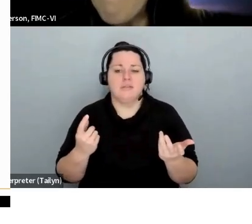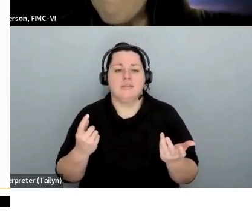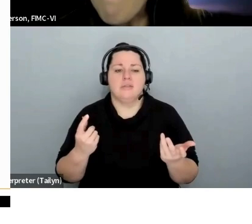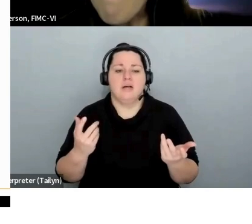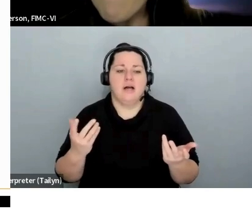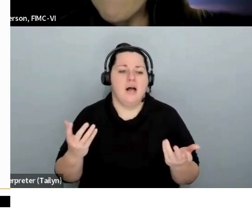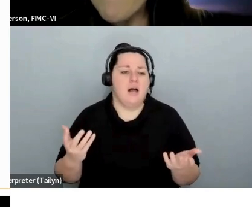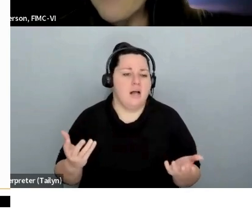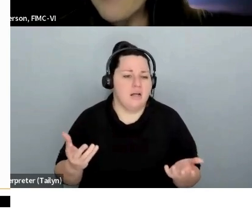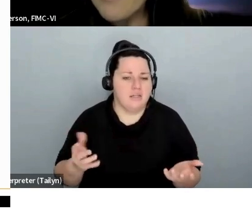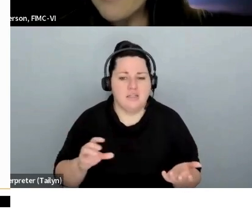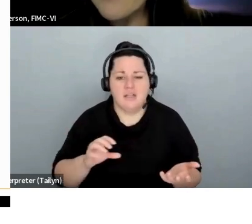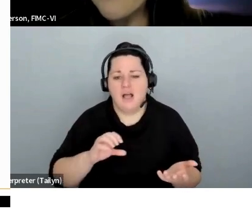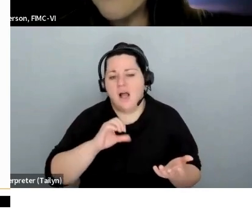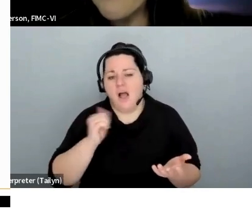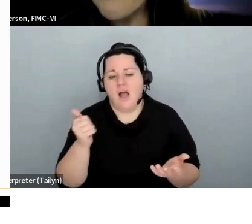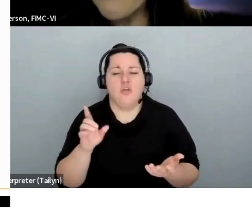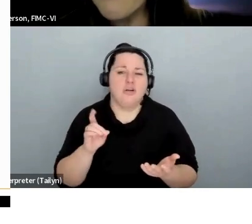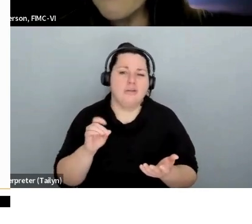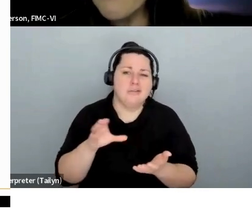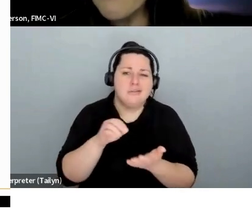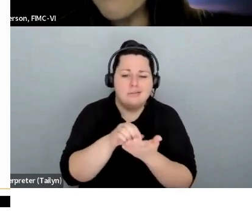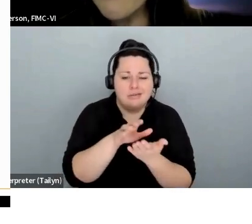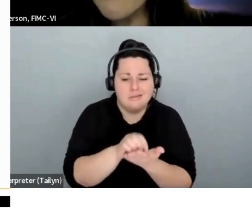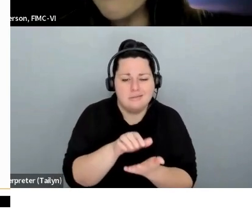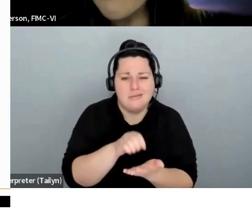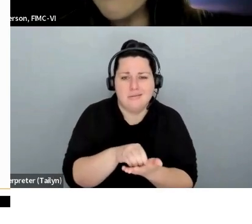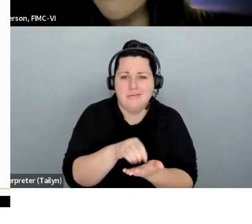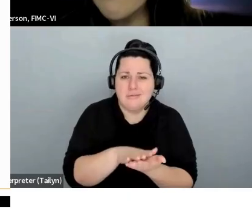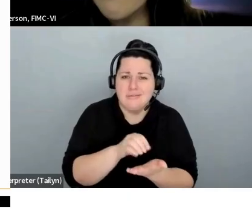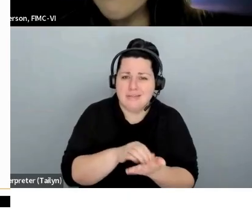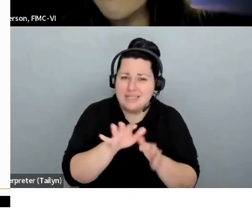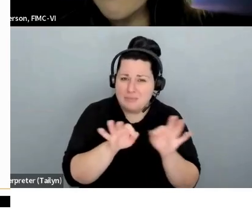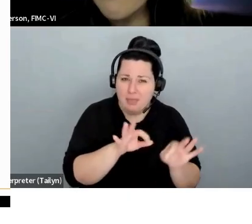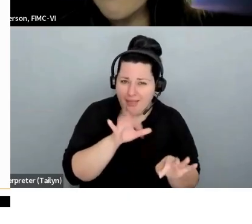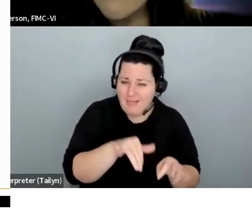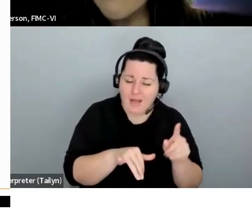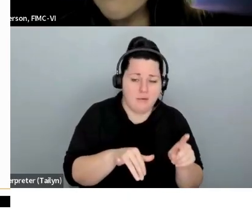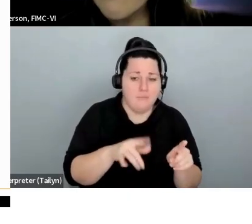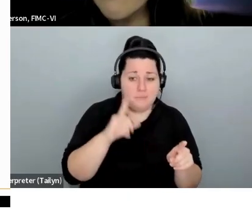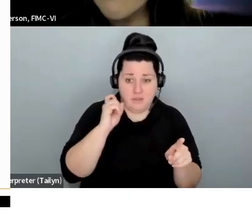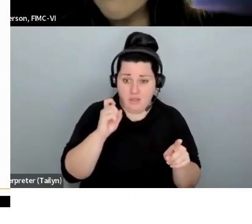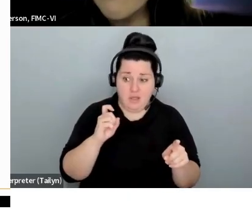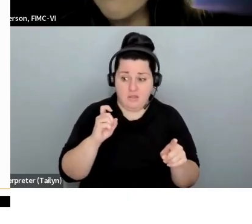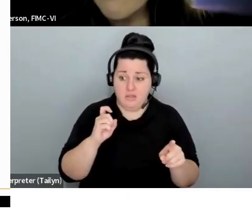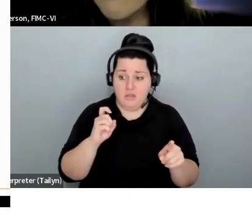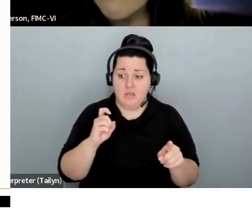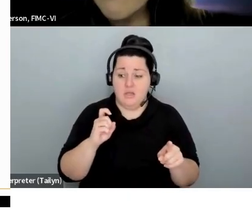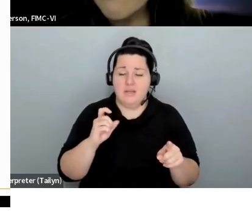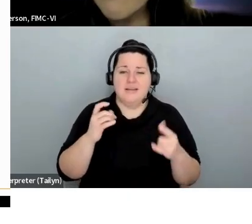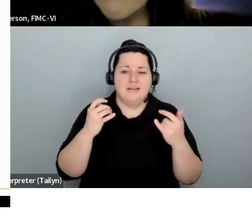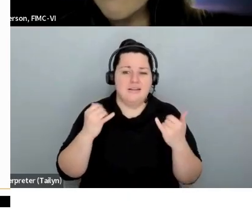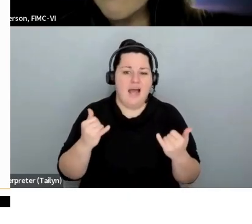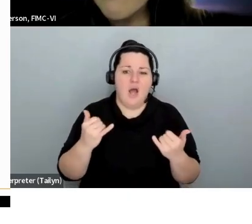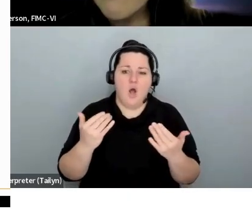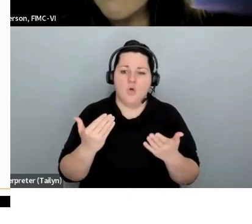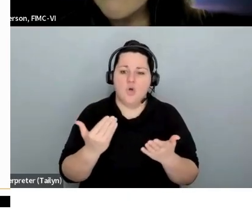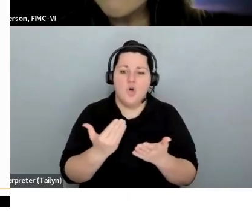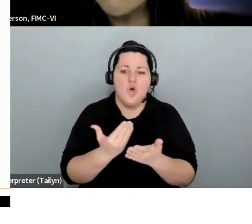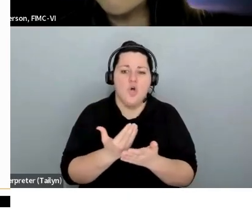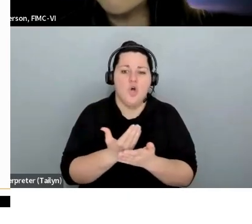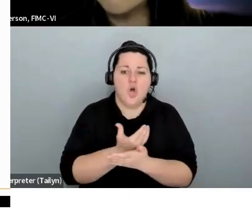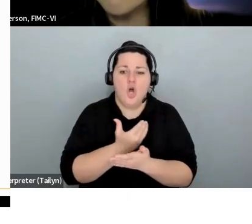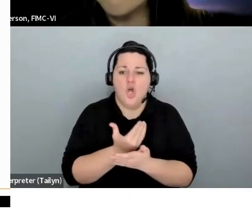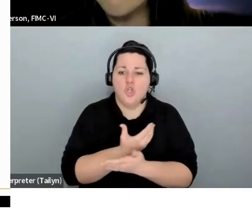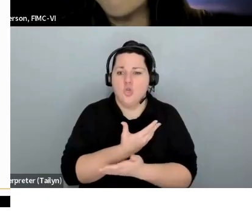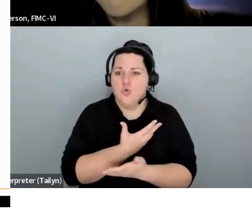know, other documentation just kind of explaining about this, because it's, I mean, again, it's, we have a new practice in town and he just gives it away